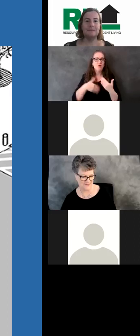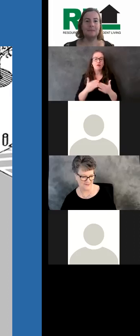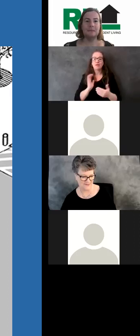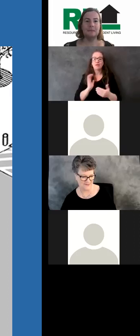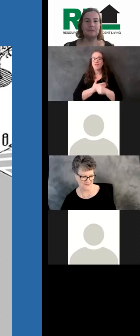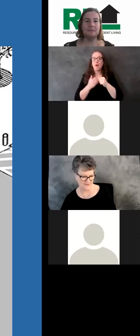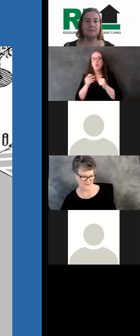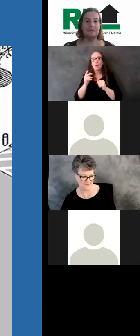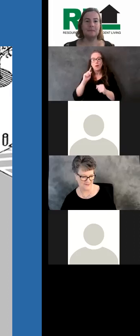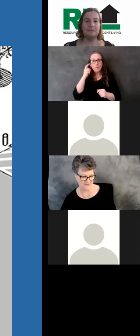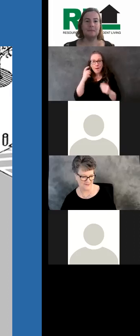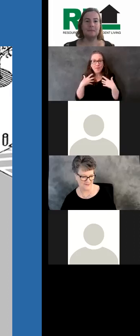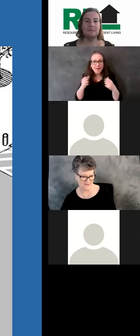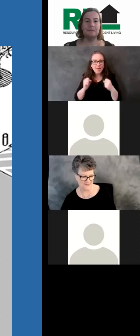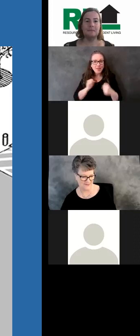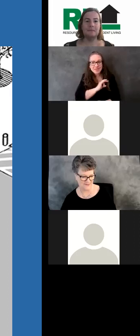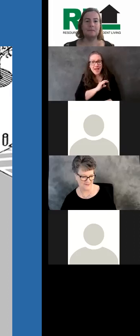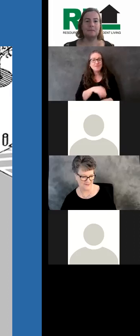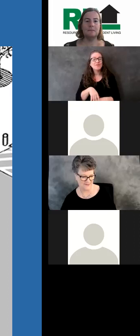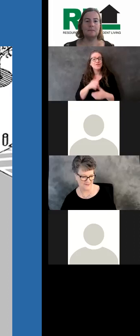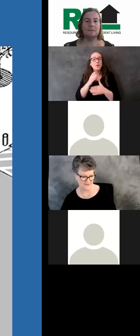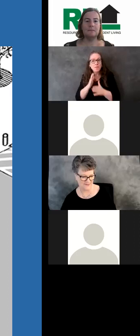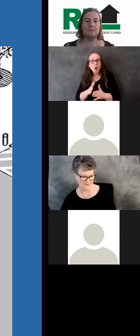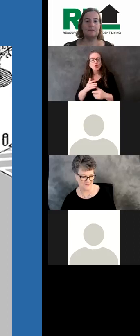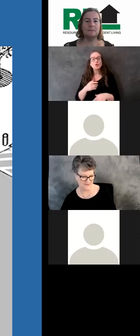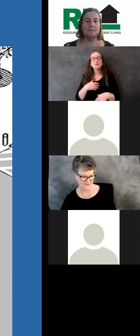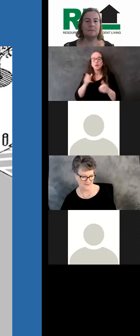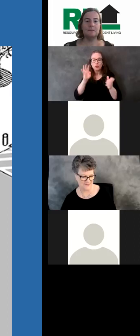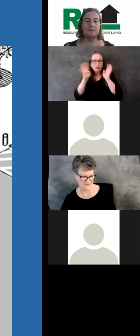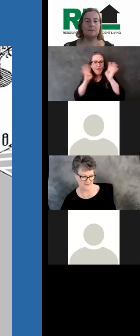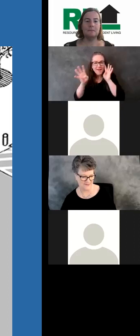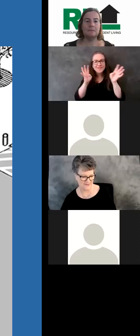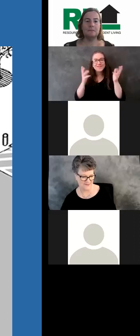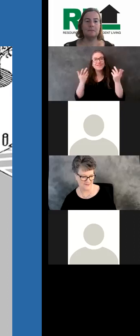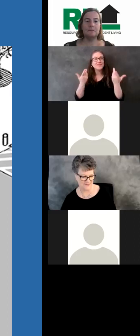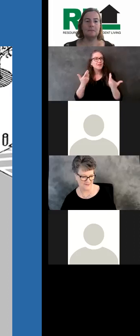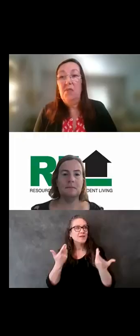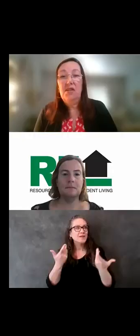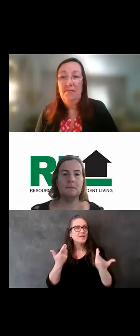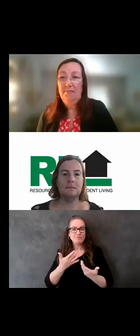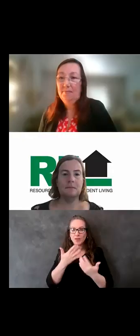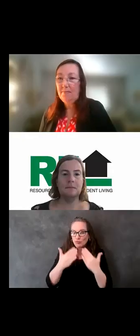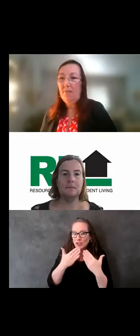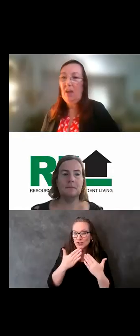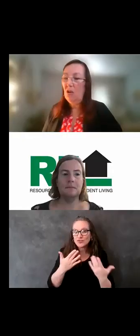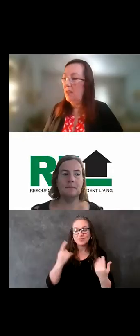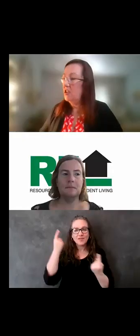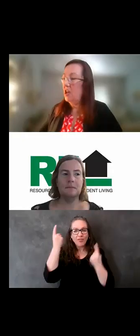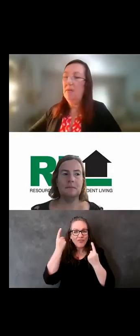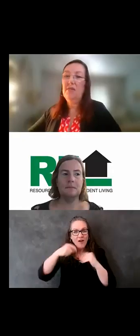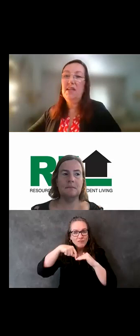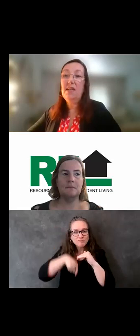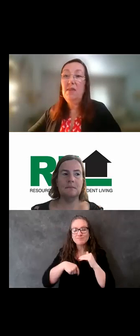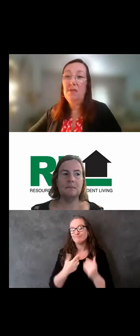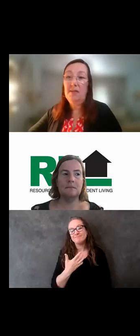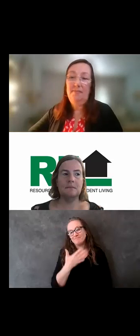partners for being creative and gracious and thoughtful and in getting all of those things accomplished. Great job